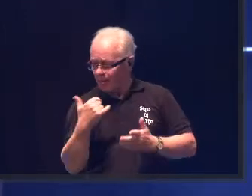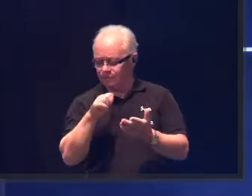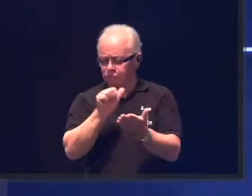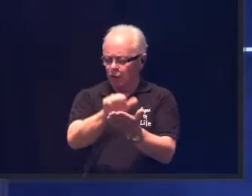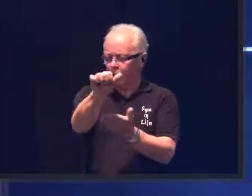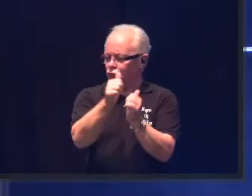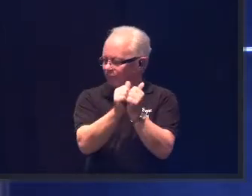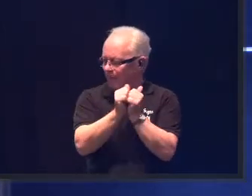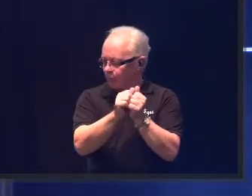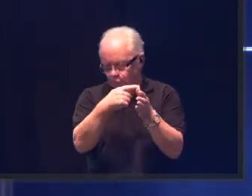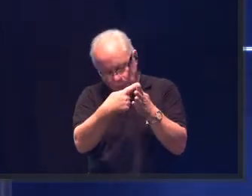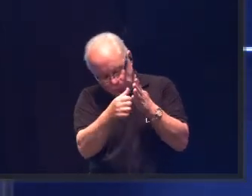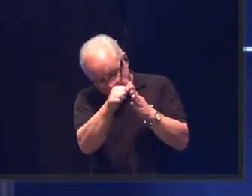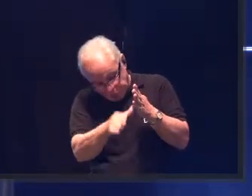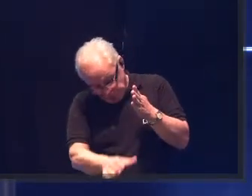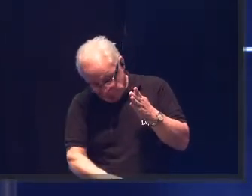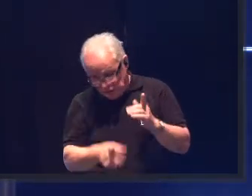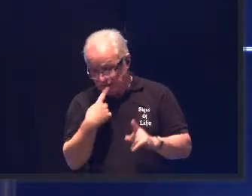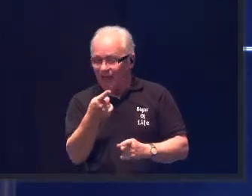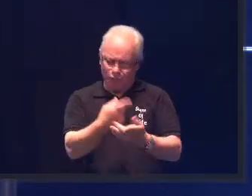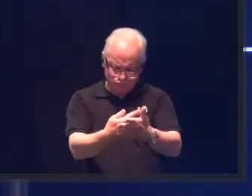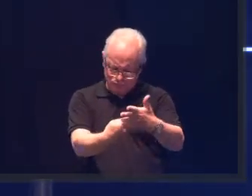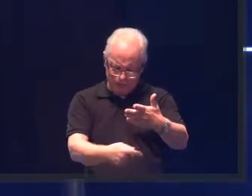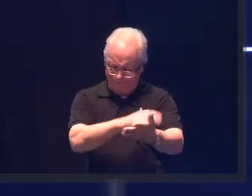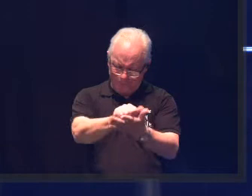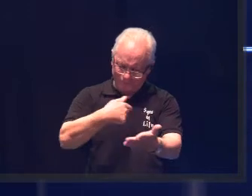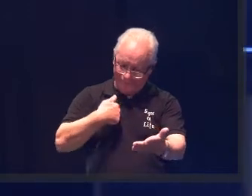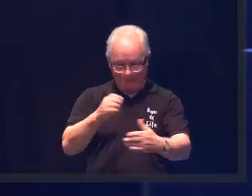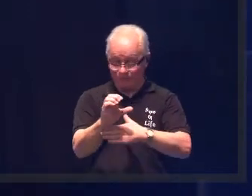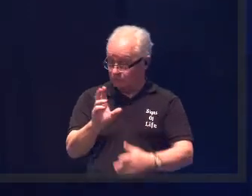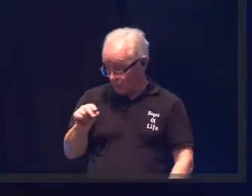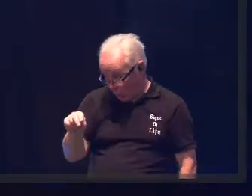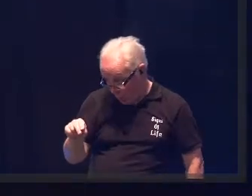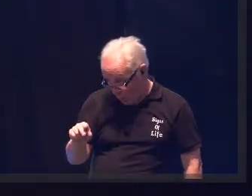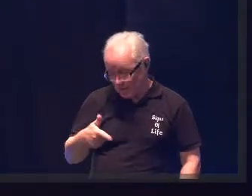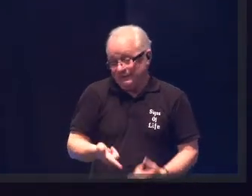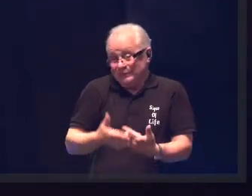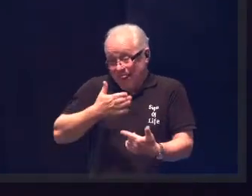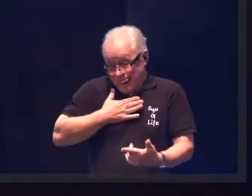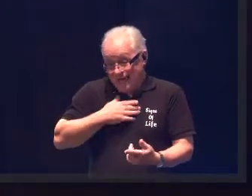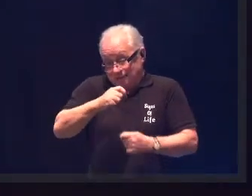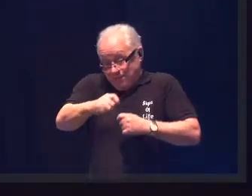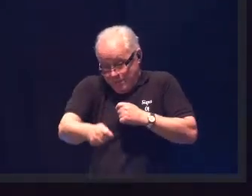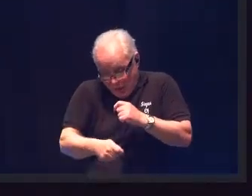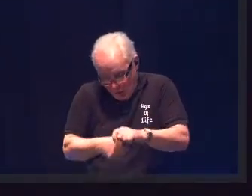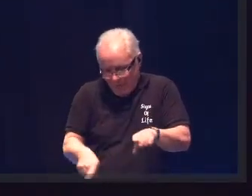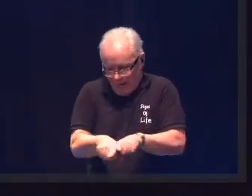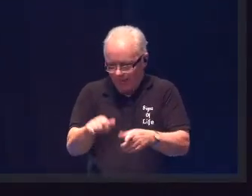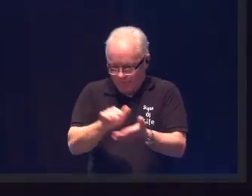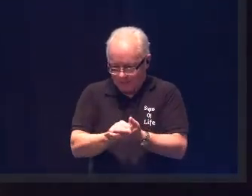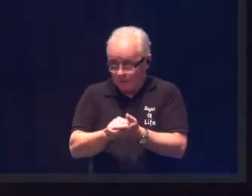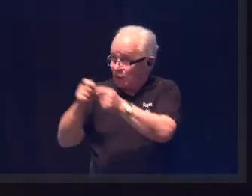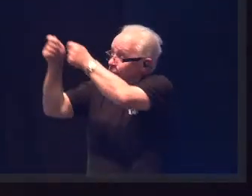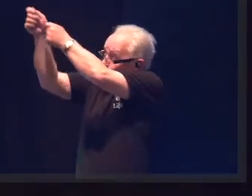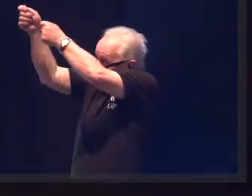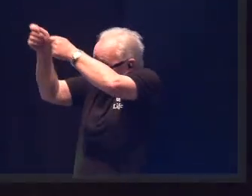we're not saying, look, we're doing all this, we're amazing at this. No, no, no. What we're saying is we're aspiring to these things to bring the culture of the kingdom of